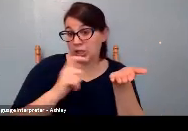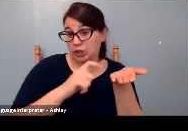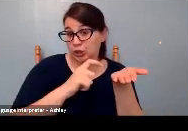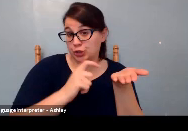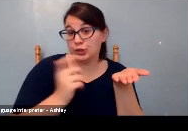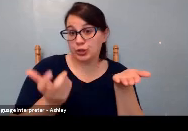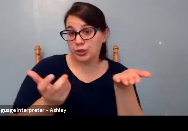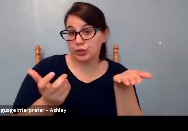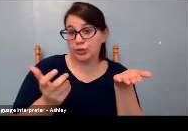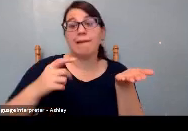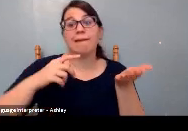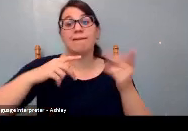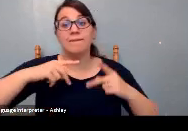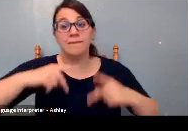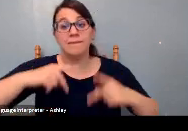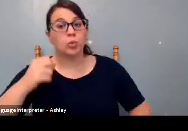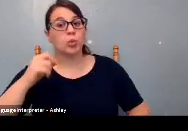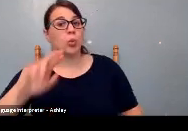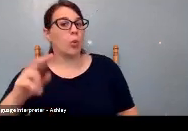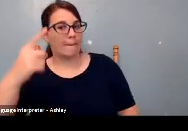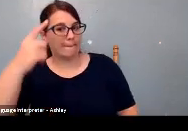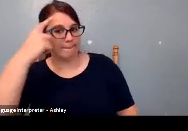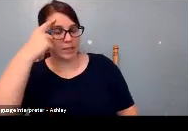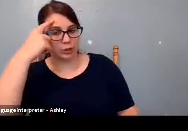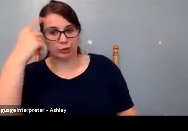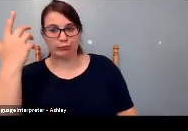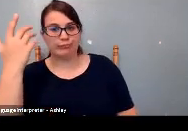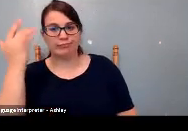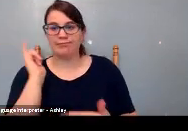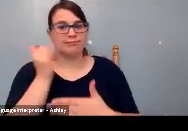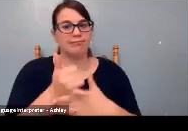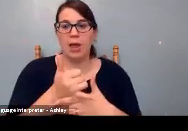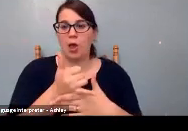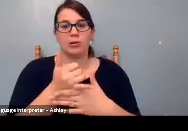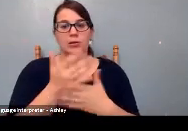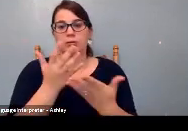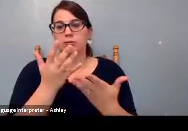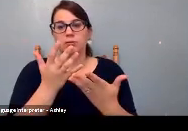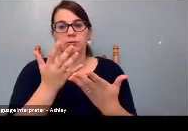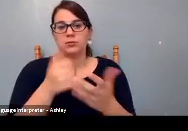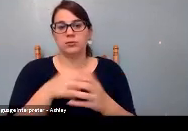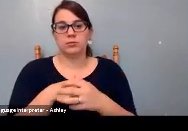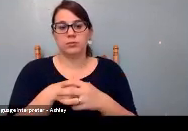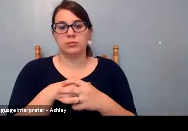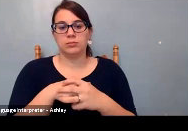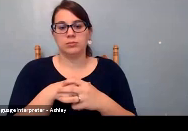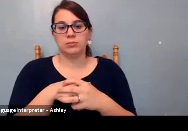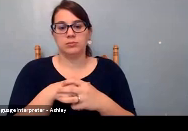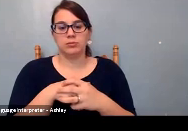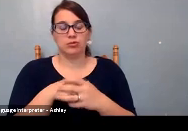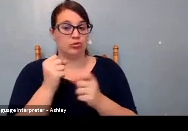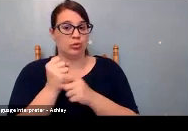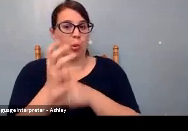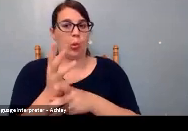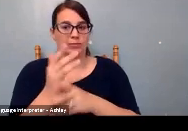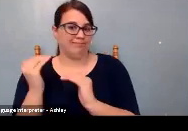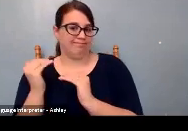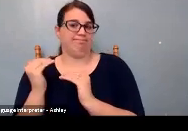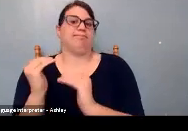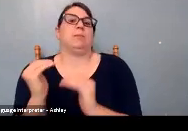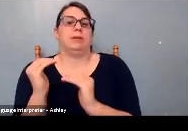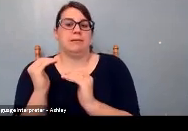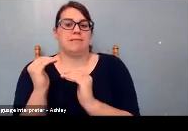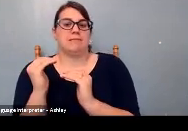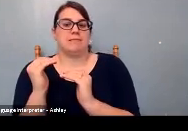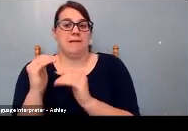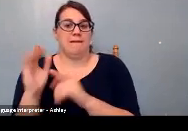of a physical or mental impairment that causes marked or severe functional limitations, and that's lasted